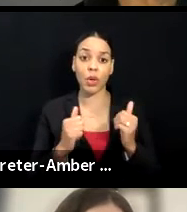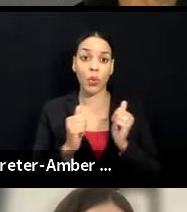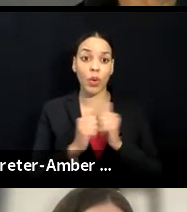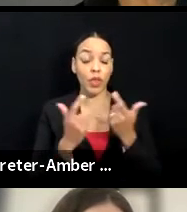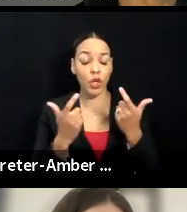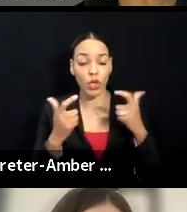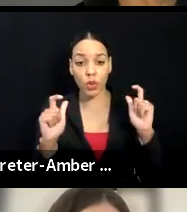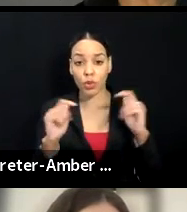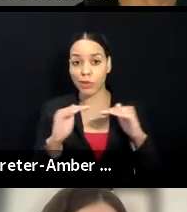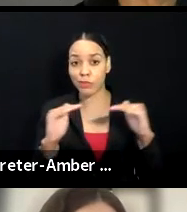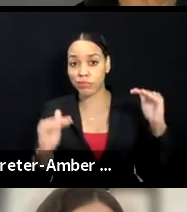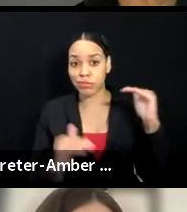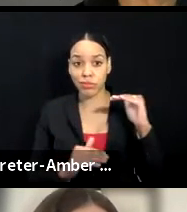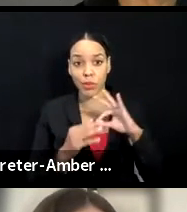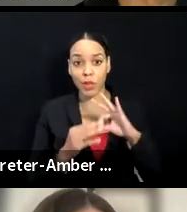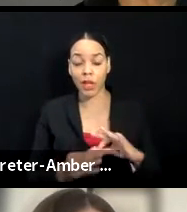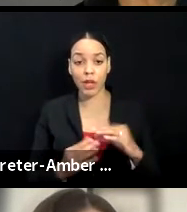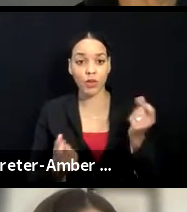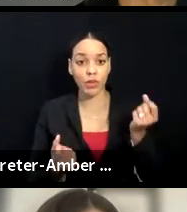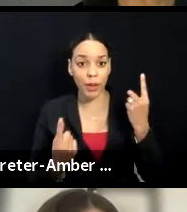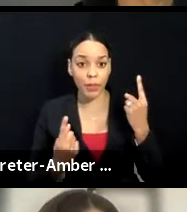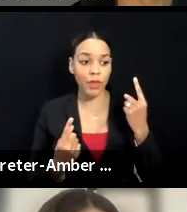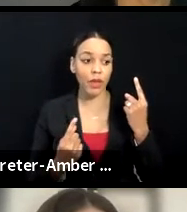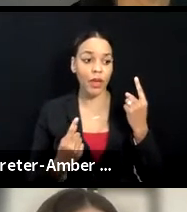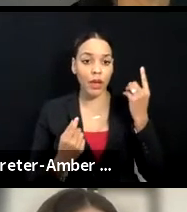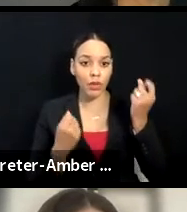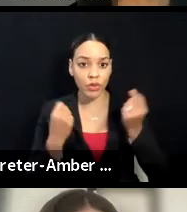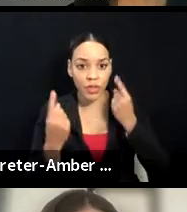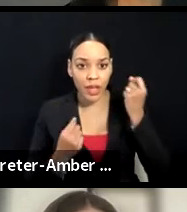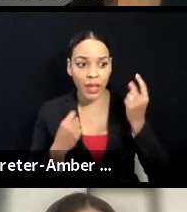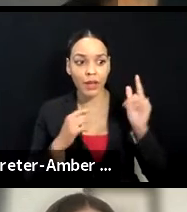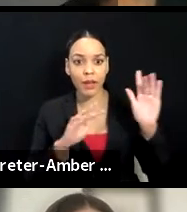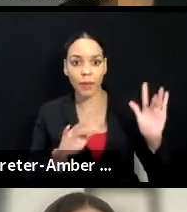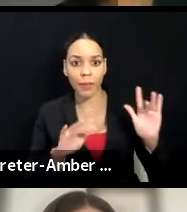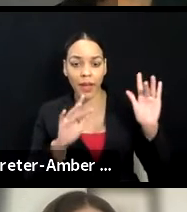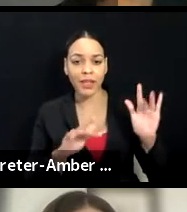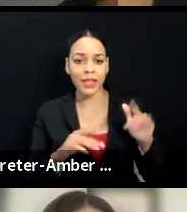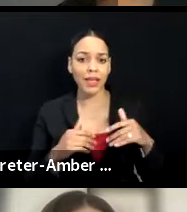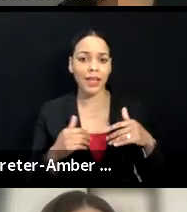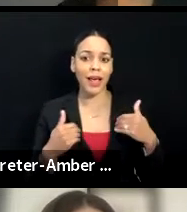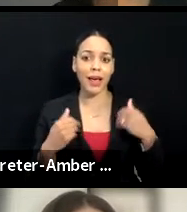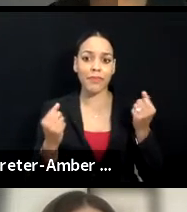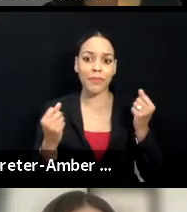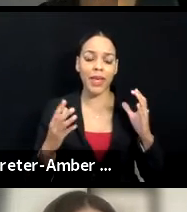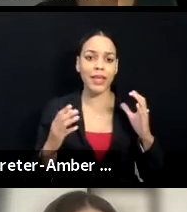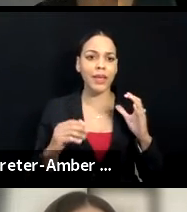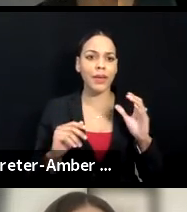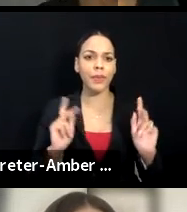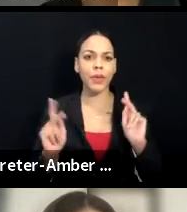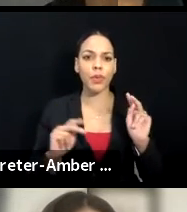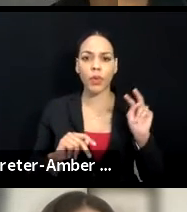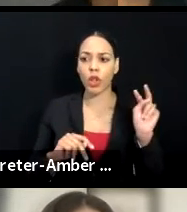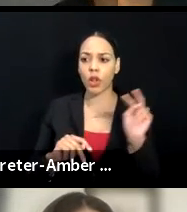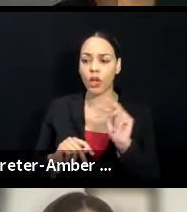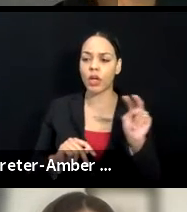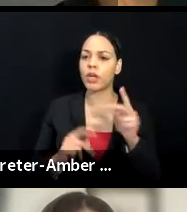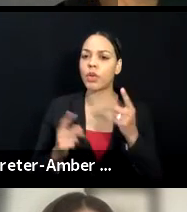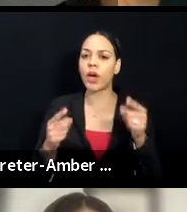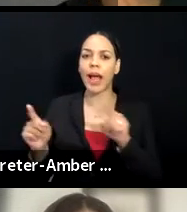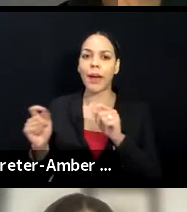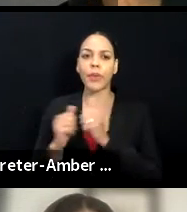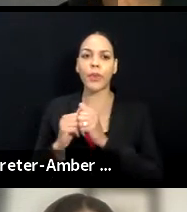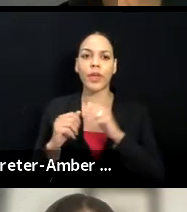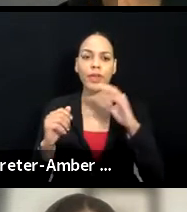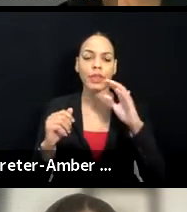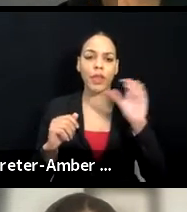where 75 million of our fellow citizens looked at what was done underneath the previous administration and